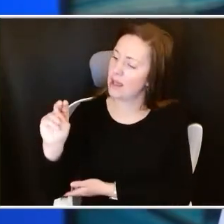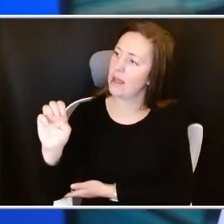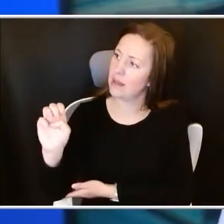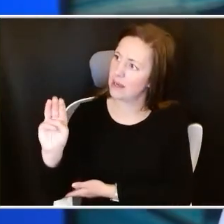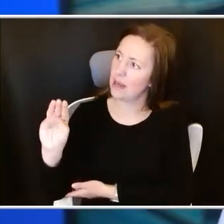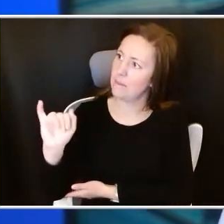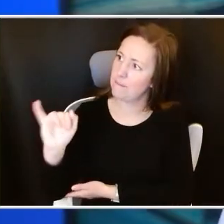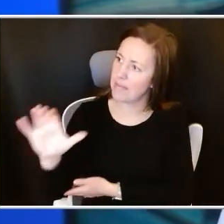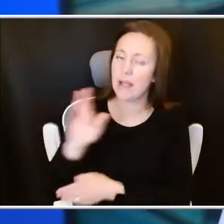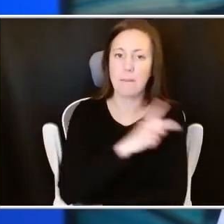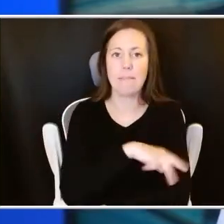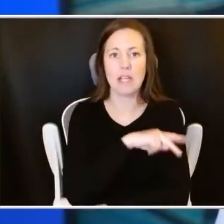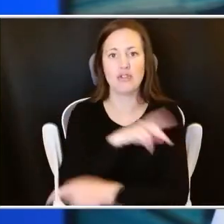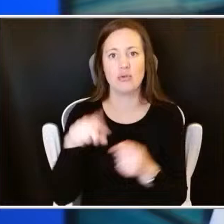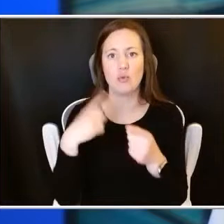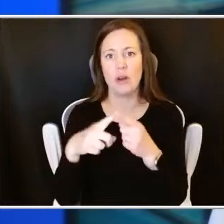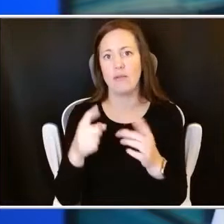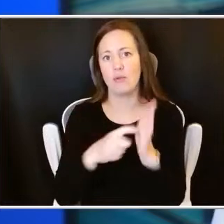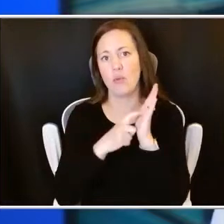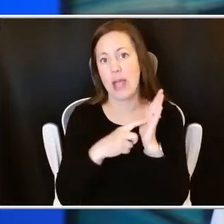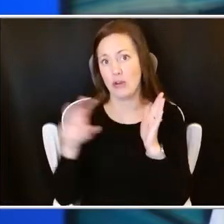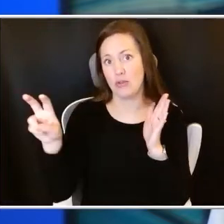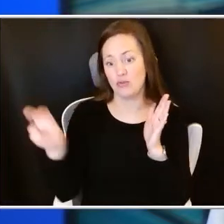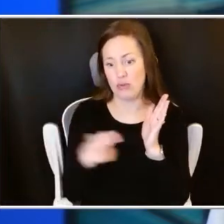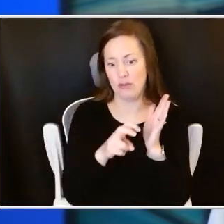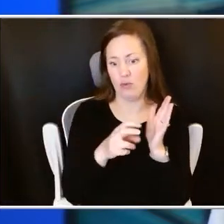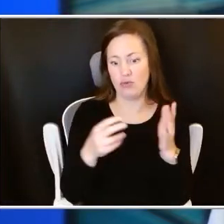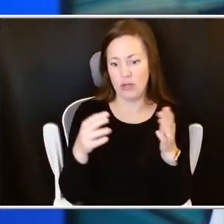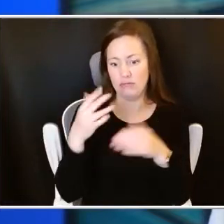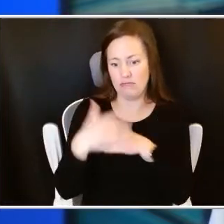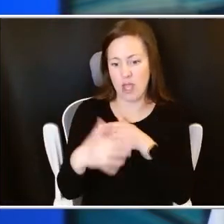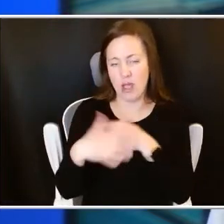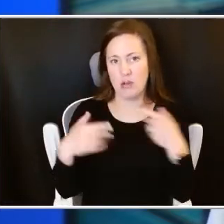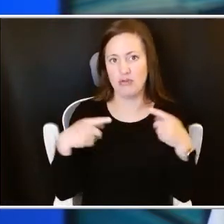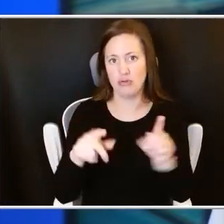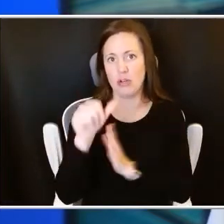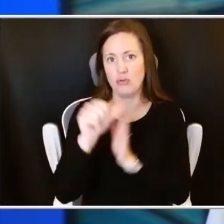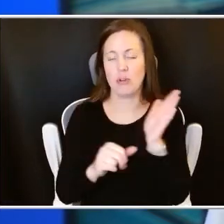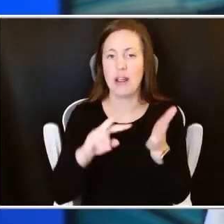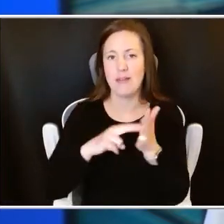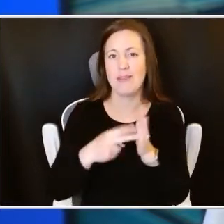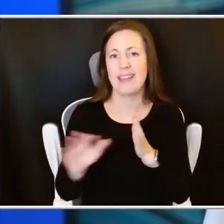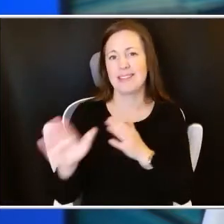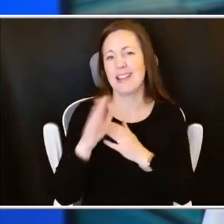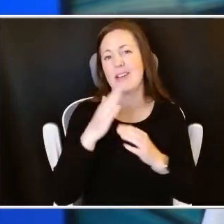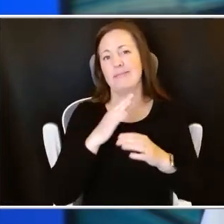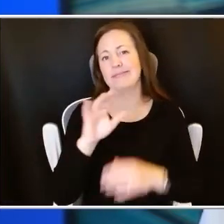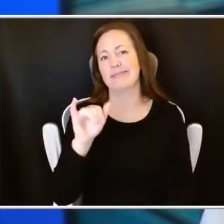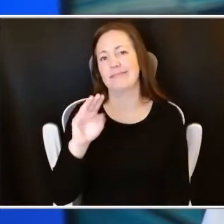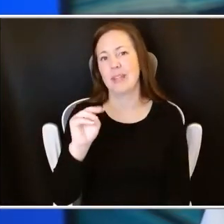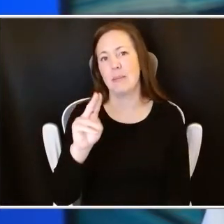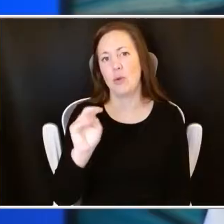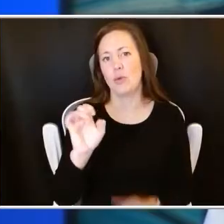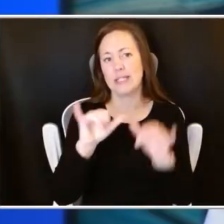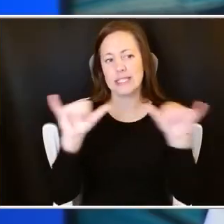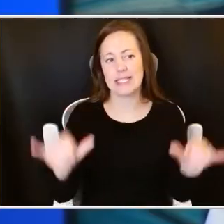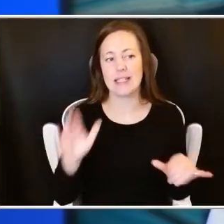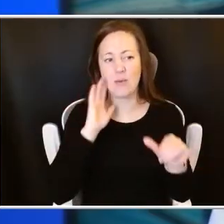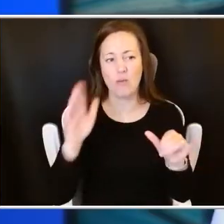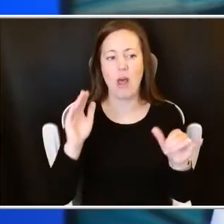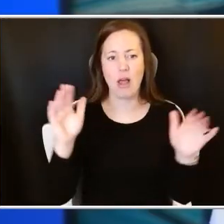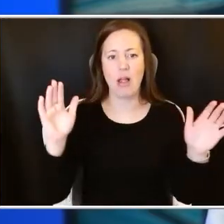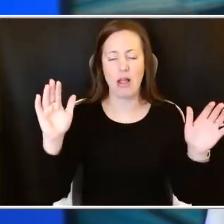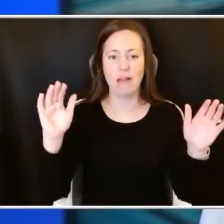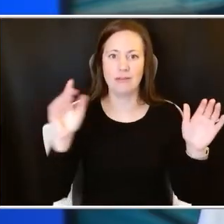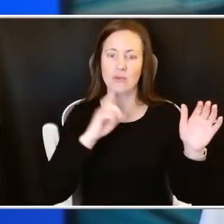during surgery, that lowers their immune system and what we call immunosuppresses them. And when they're immunosuppressed, then unfortunately